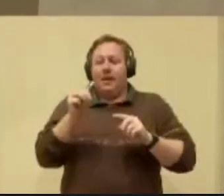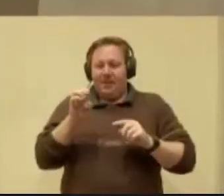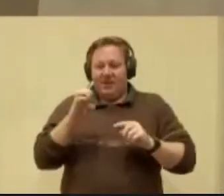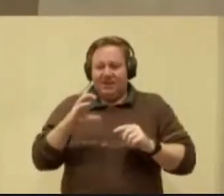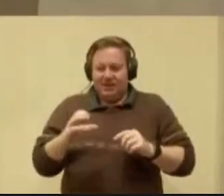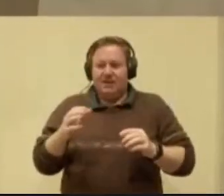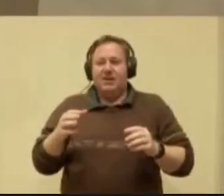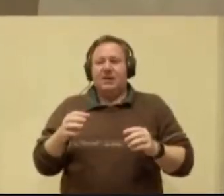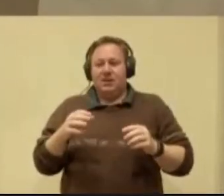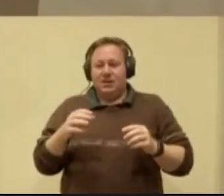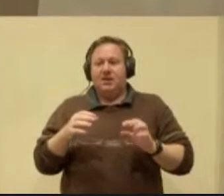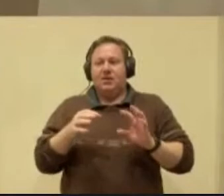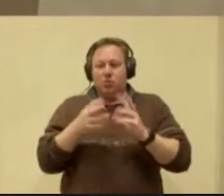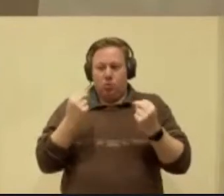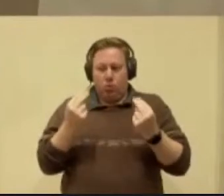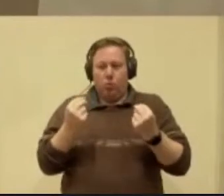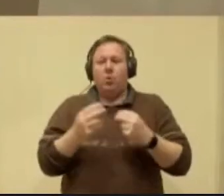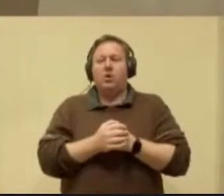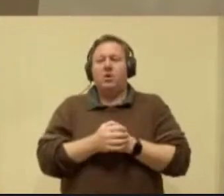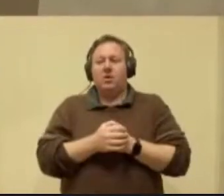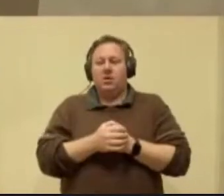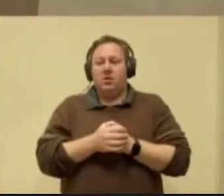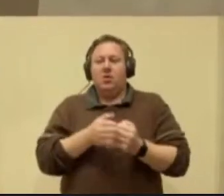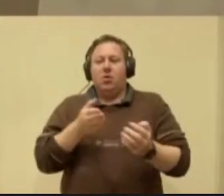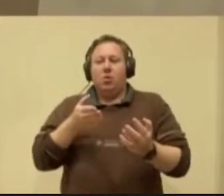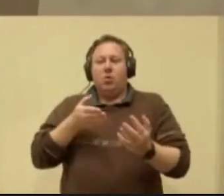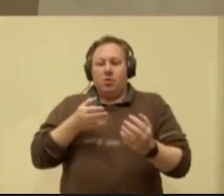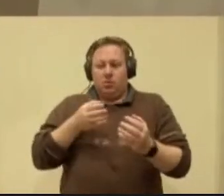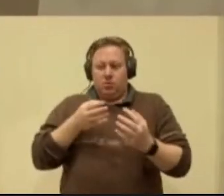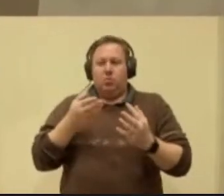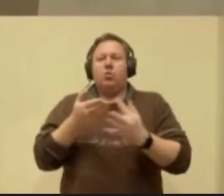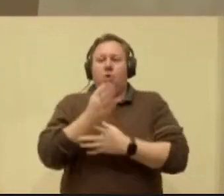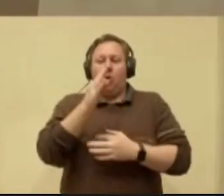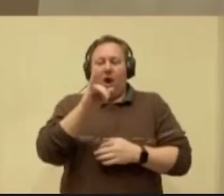administration through igr forums